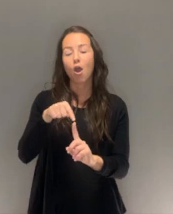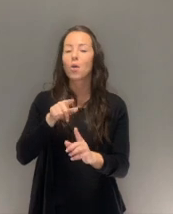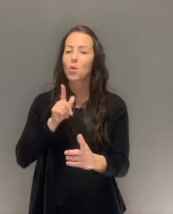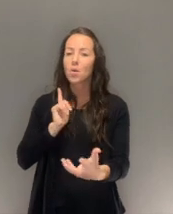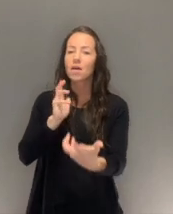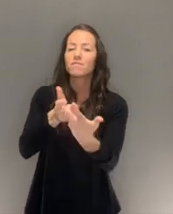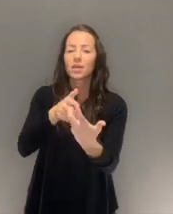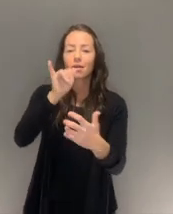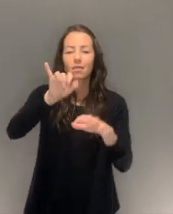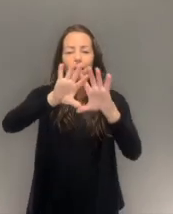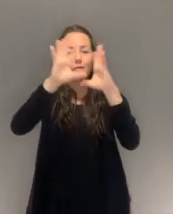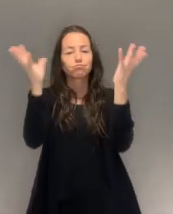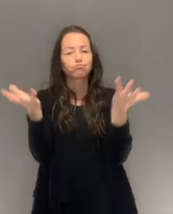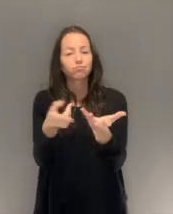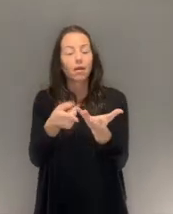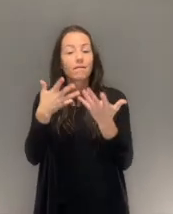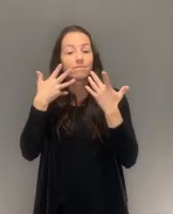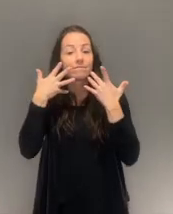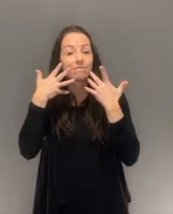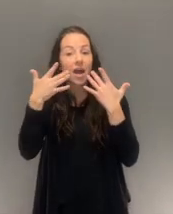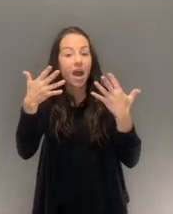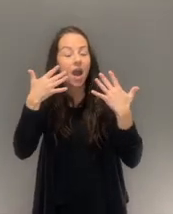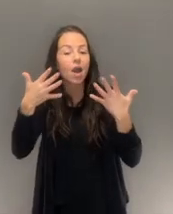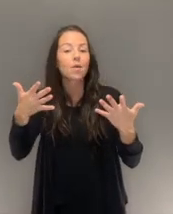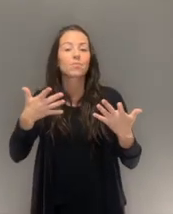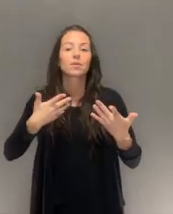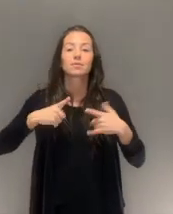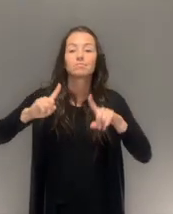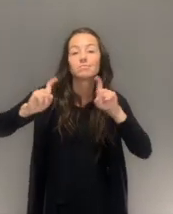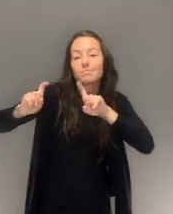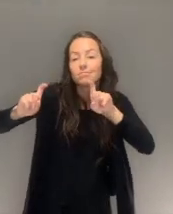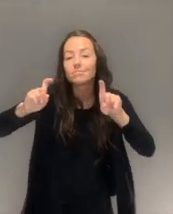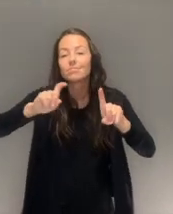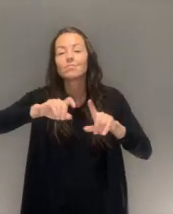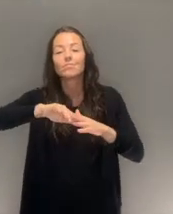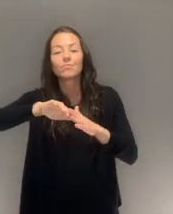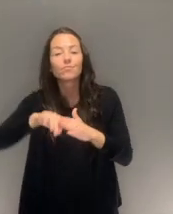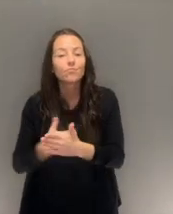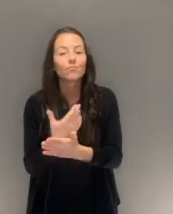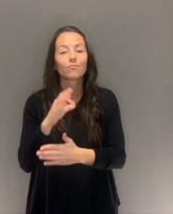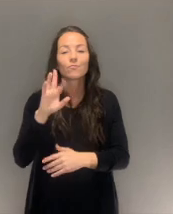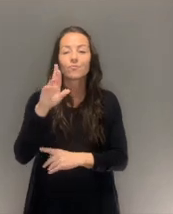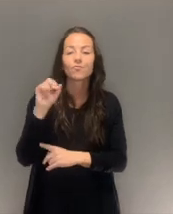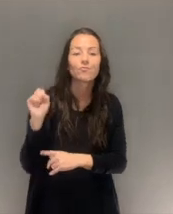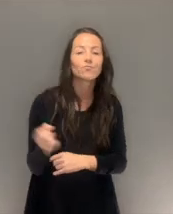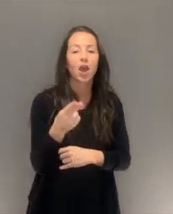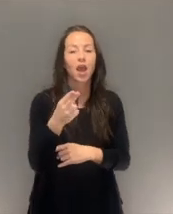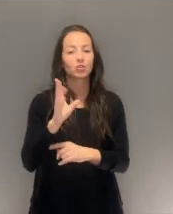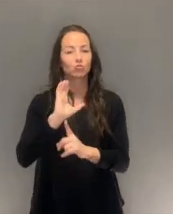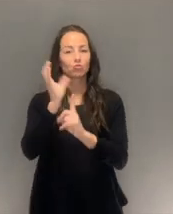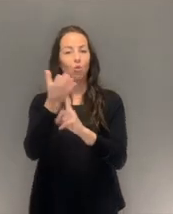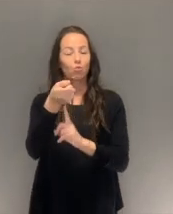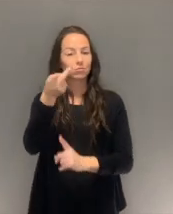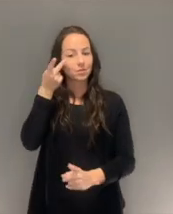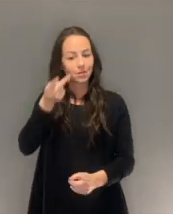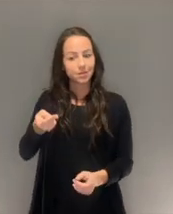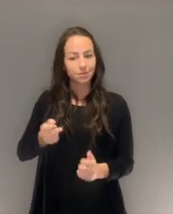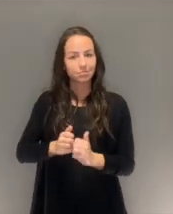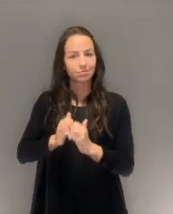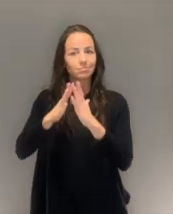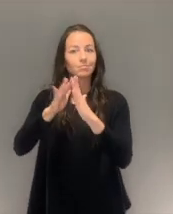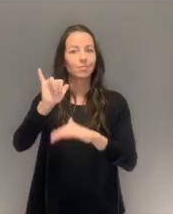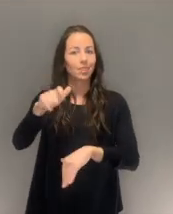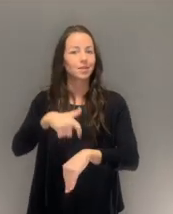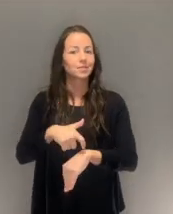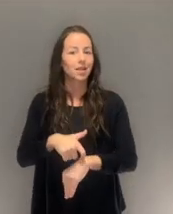overall vibrant, experimental, fresh, new culture that you're seeing emerging during this